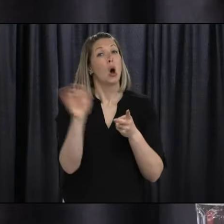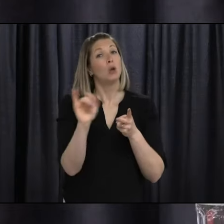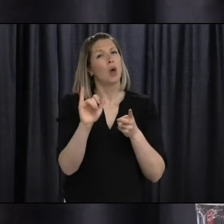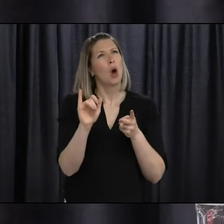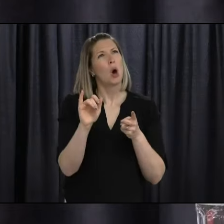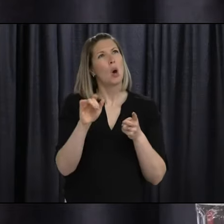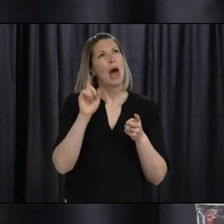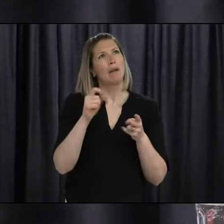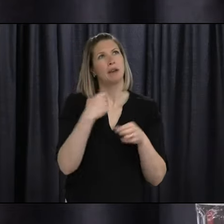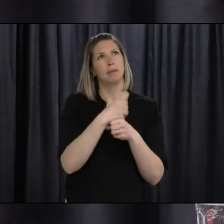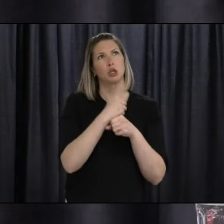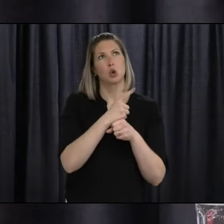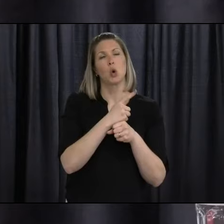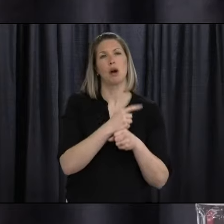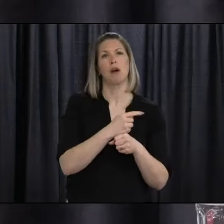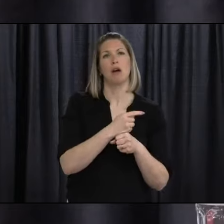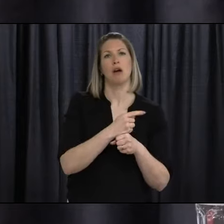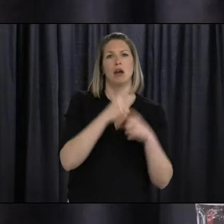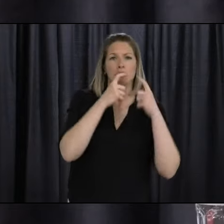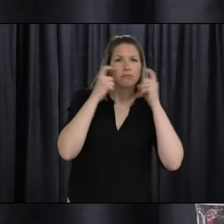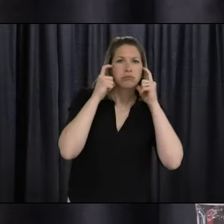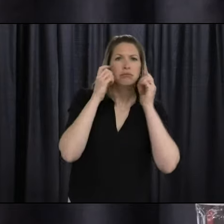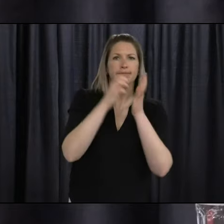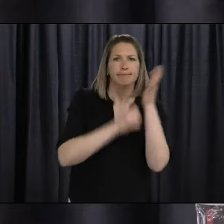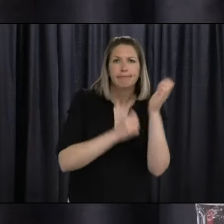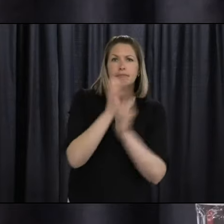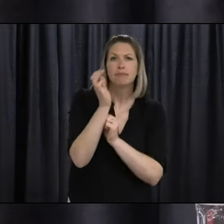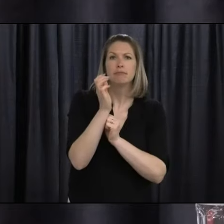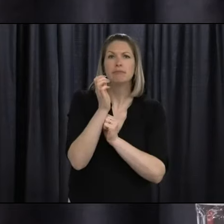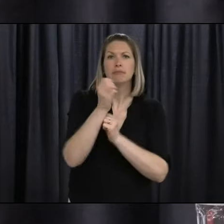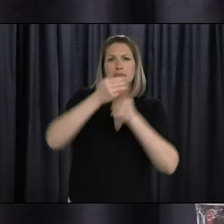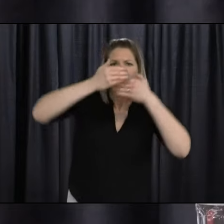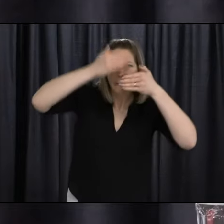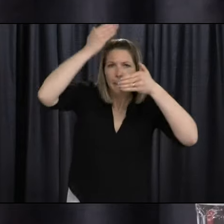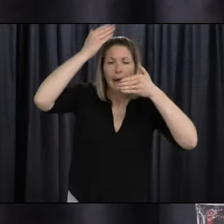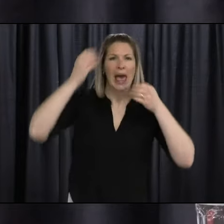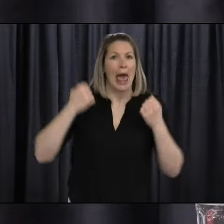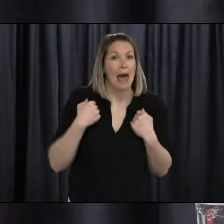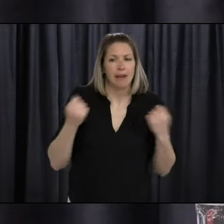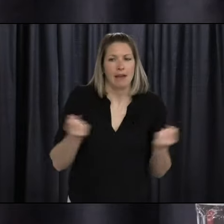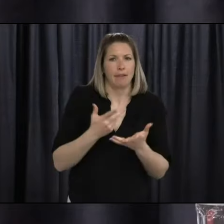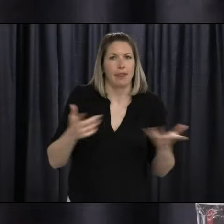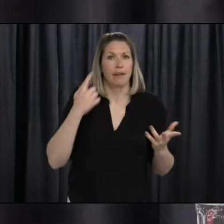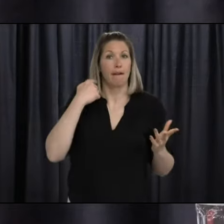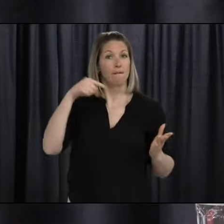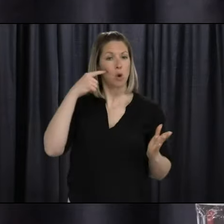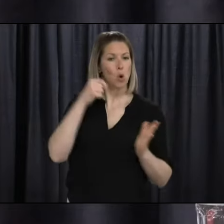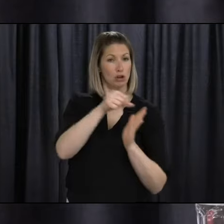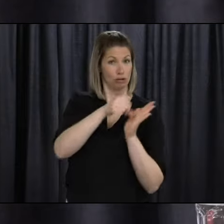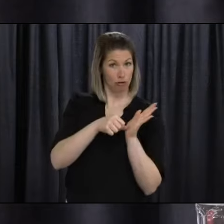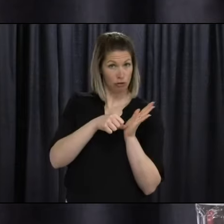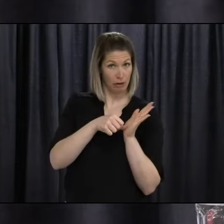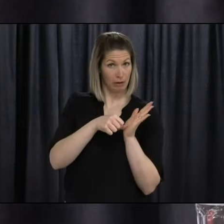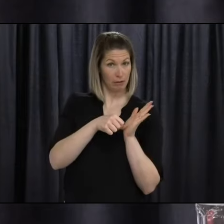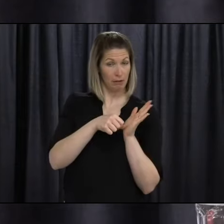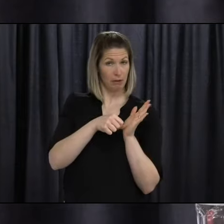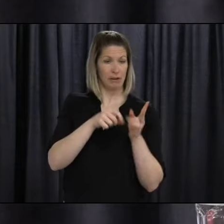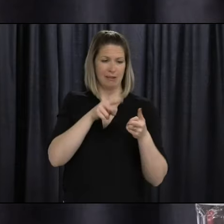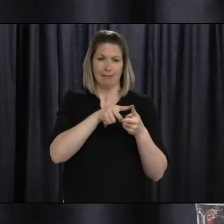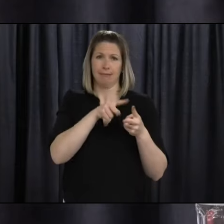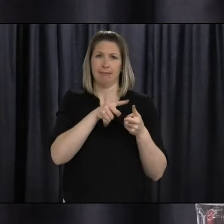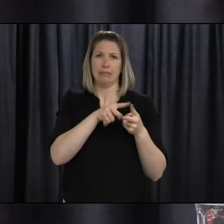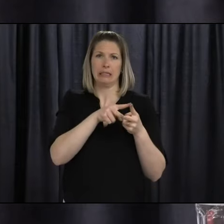have PPE to manage COVID surges? So the first tranche, I think, of